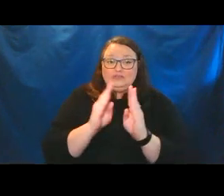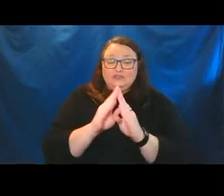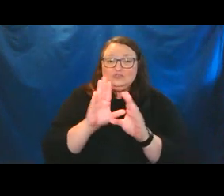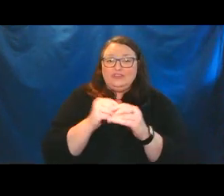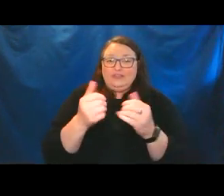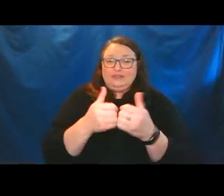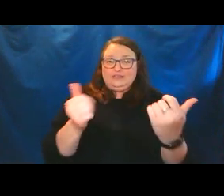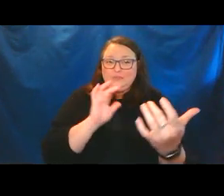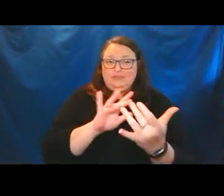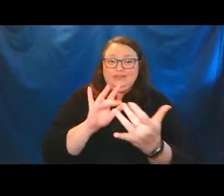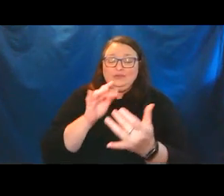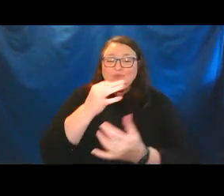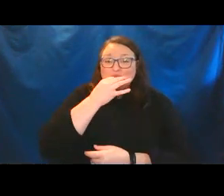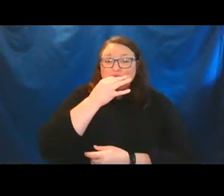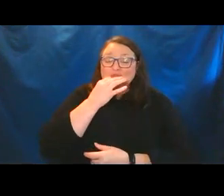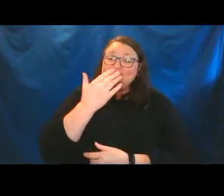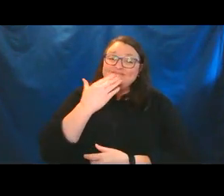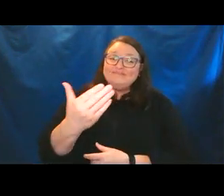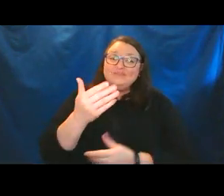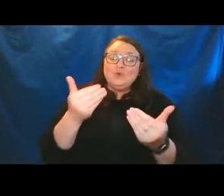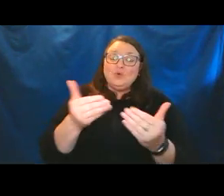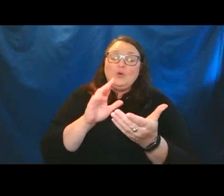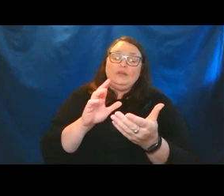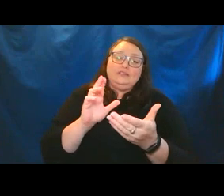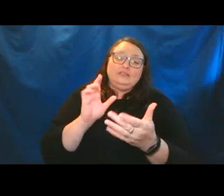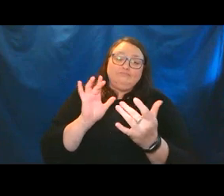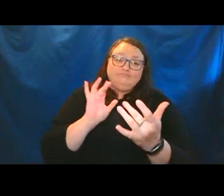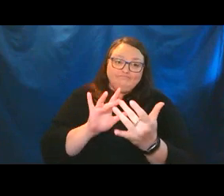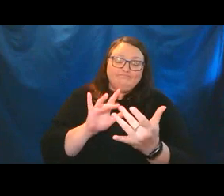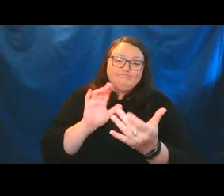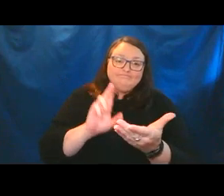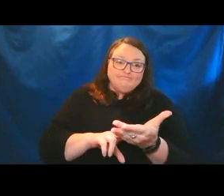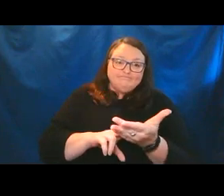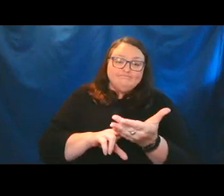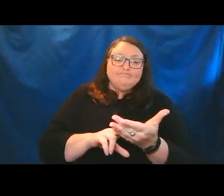link very shortly. So please log on and then